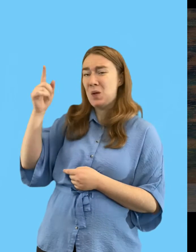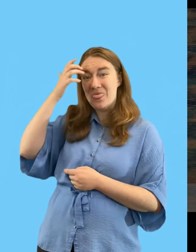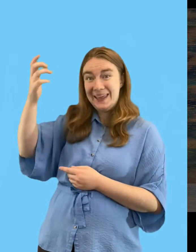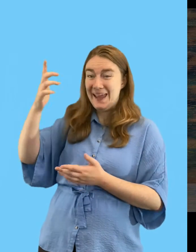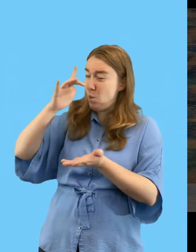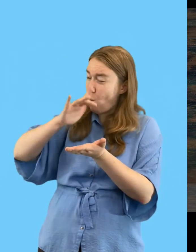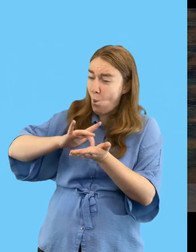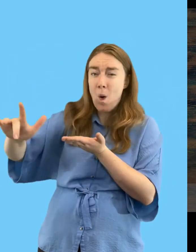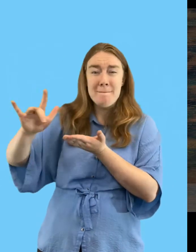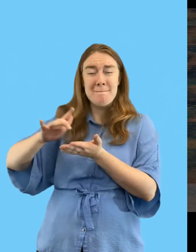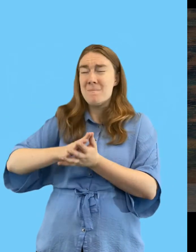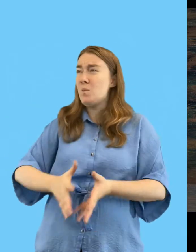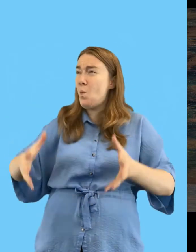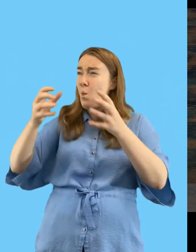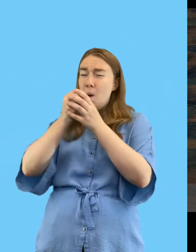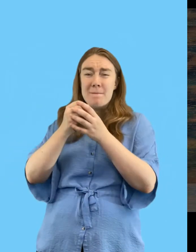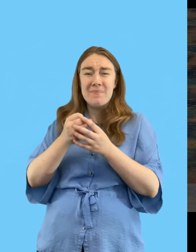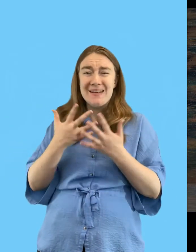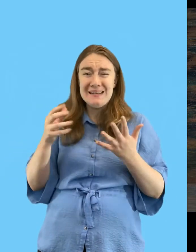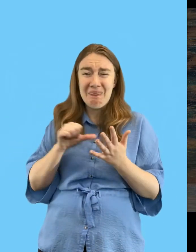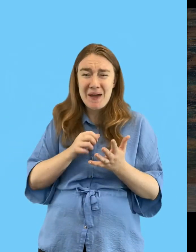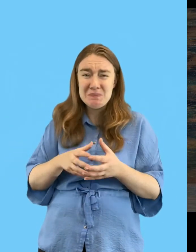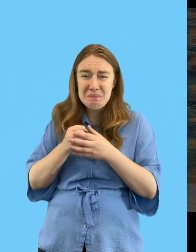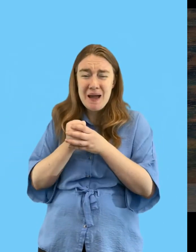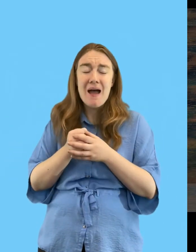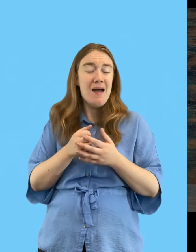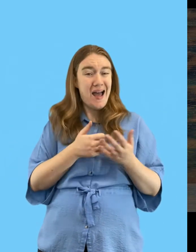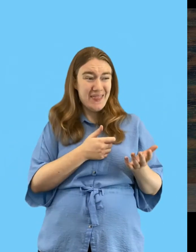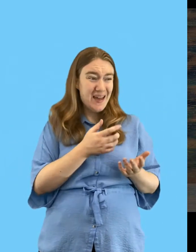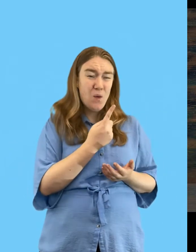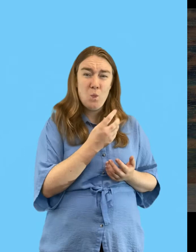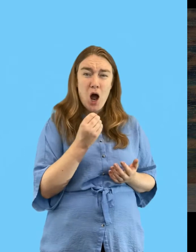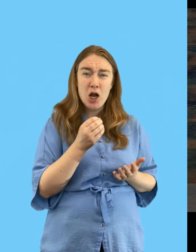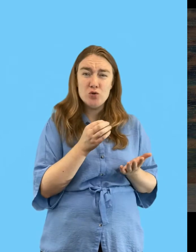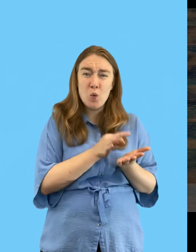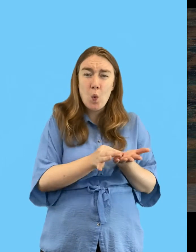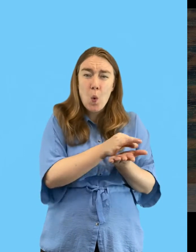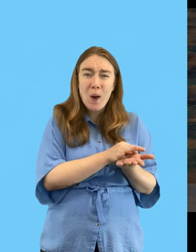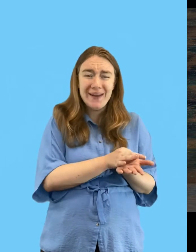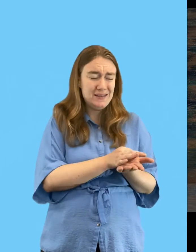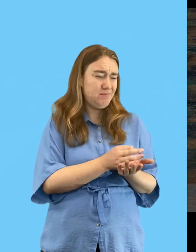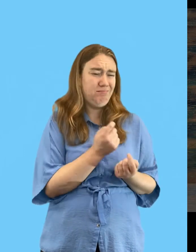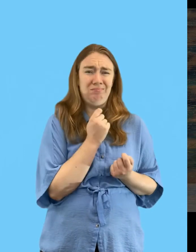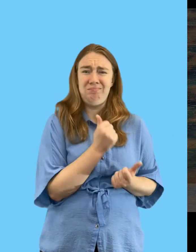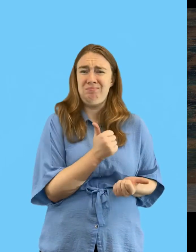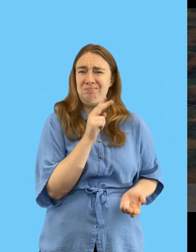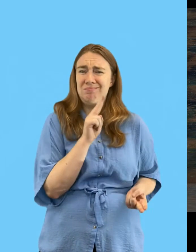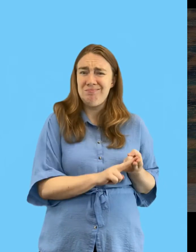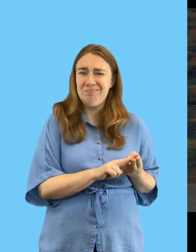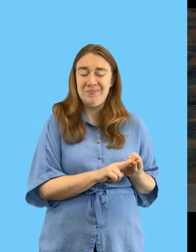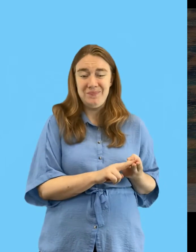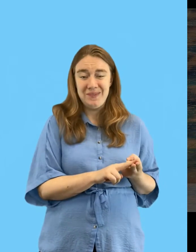silver coins. That's worth maybe a few months' wages compared to the debt that he's just been let off